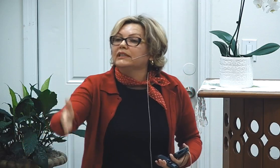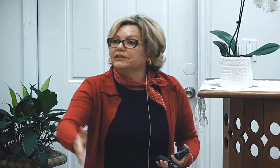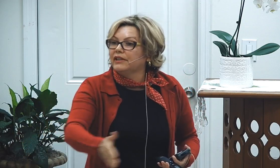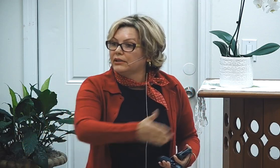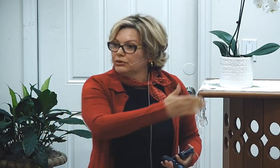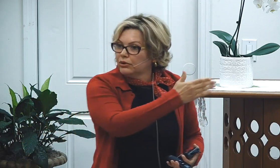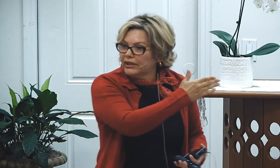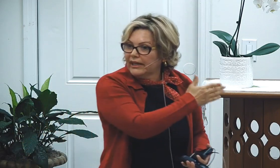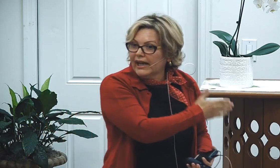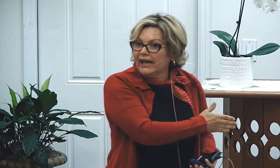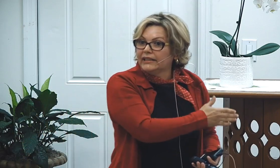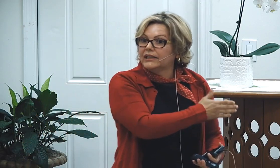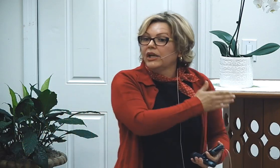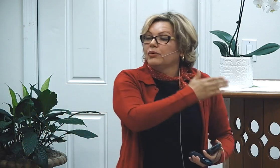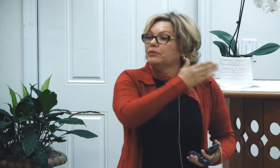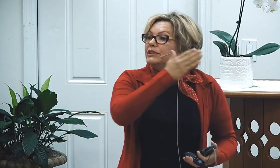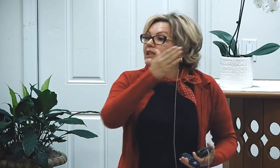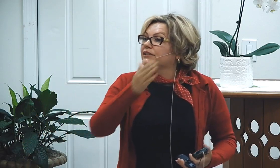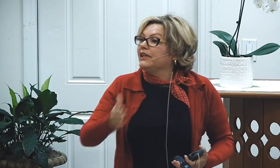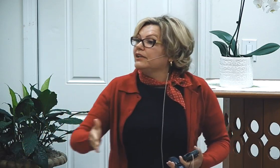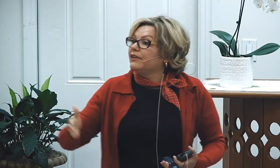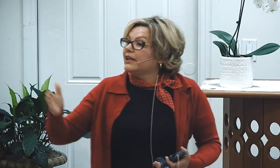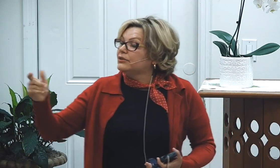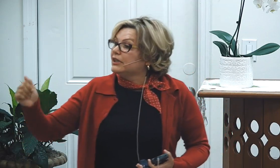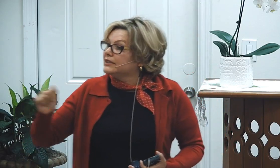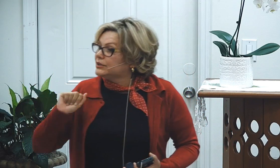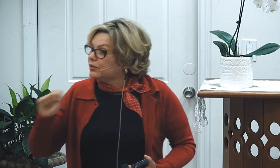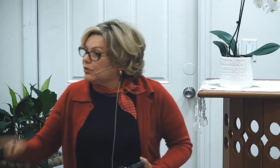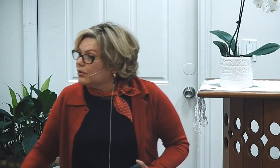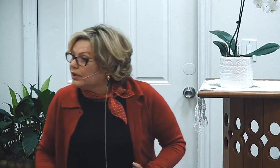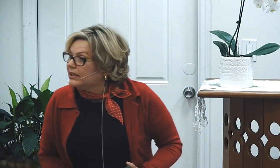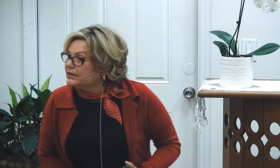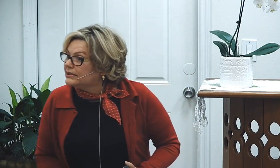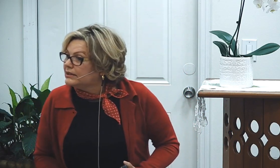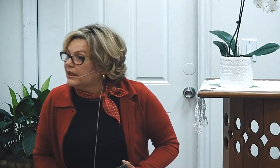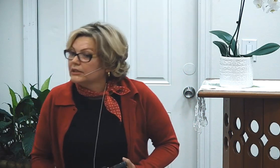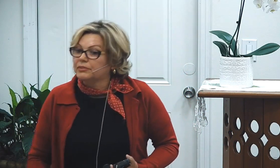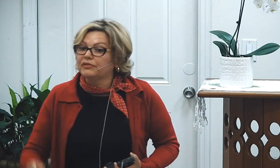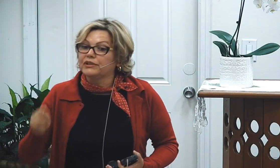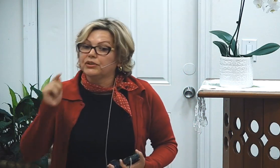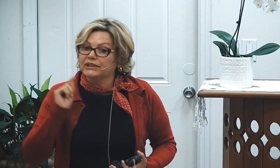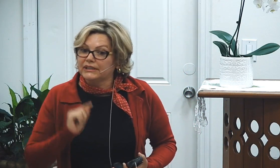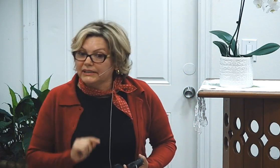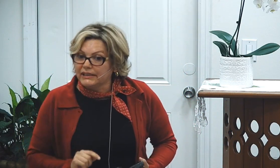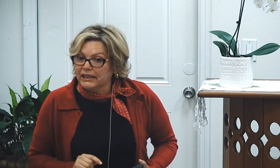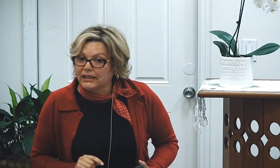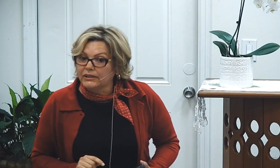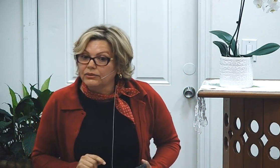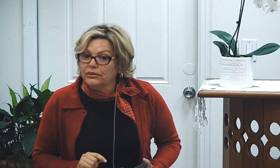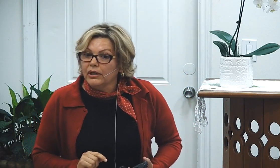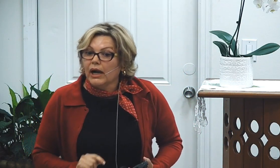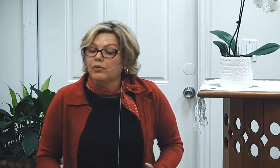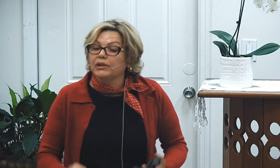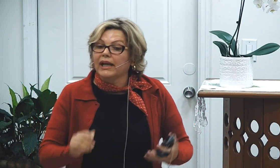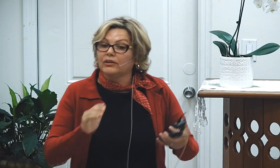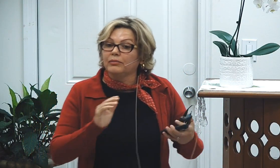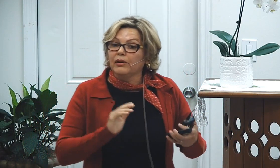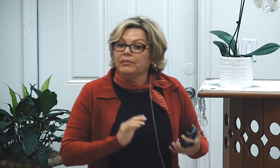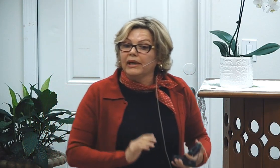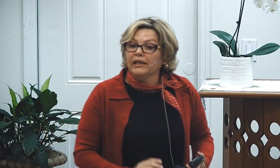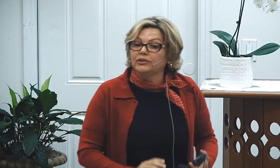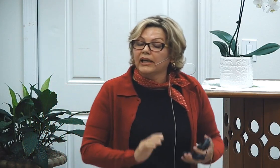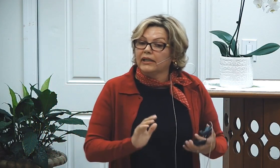day, right? So when you see on the newspapers, when you see the teachers teaching